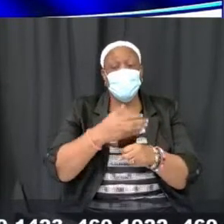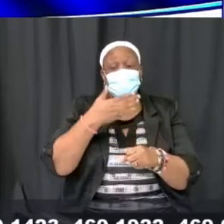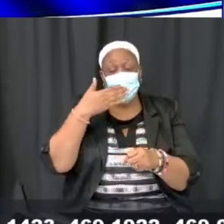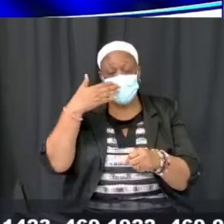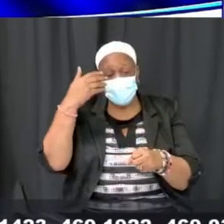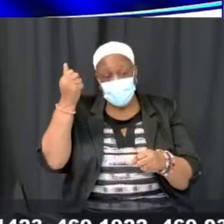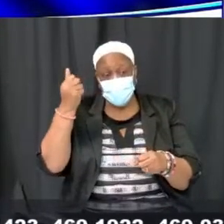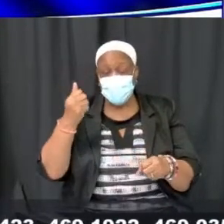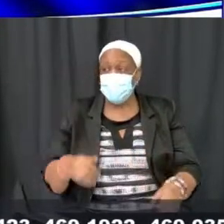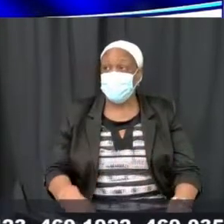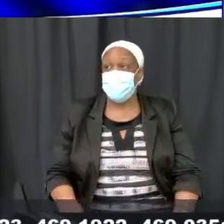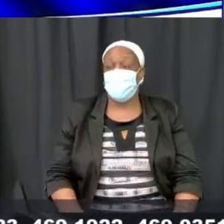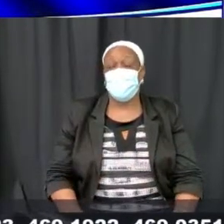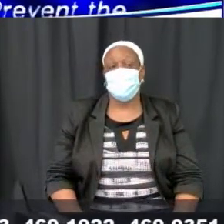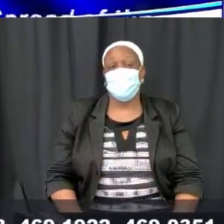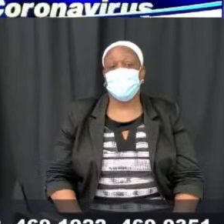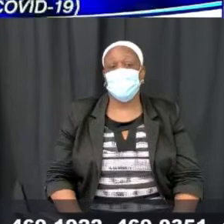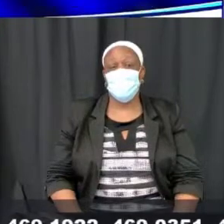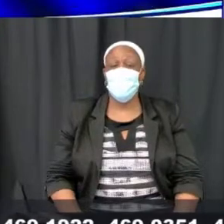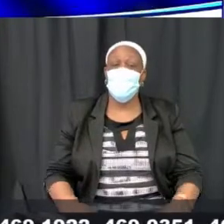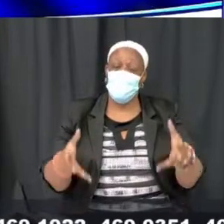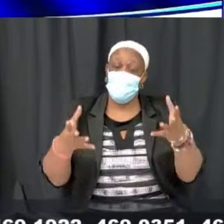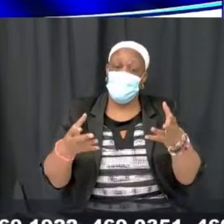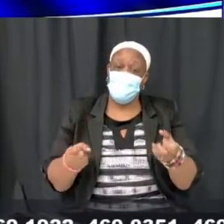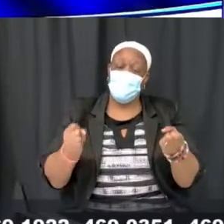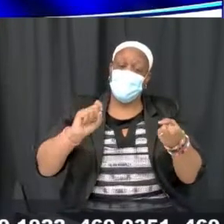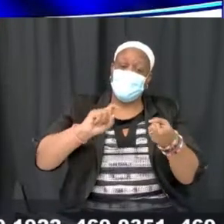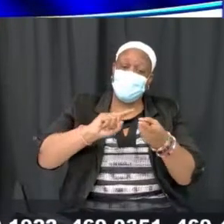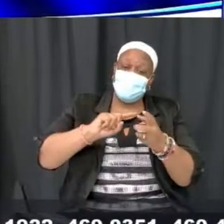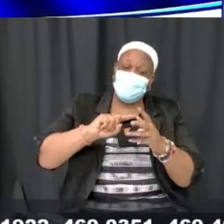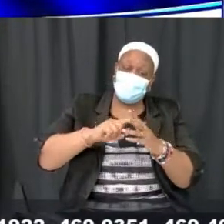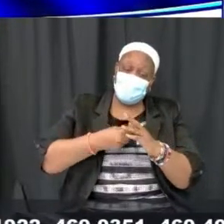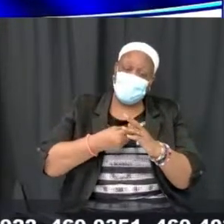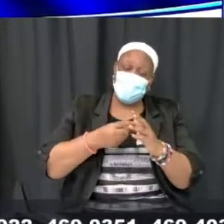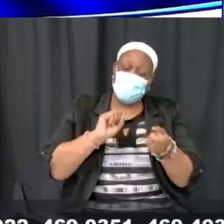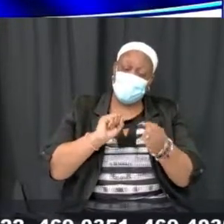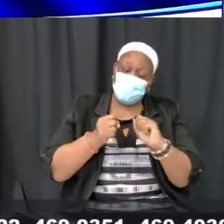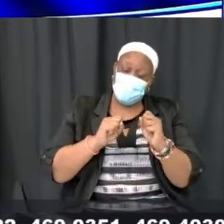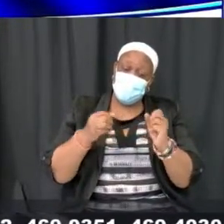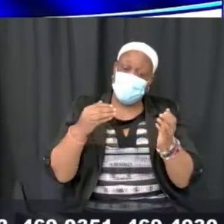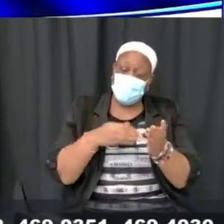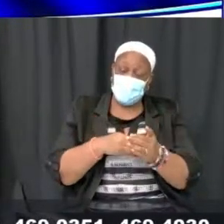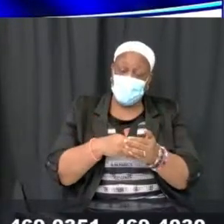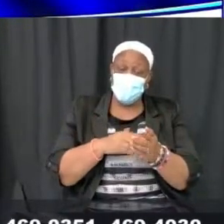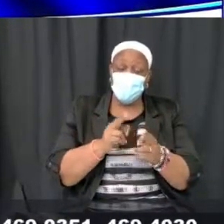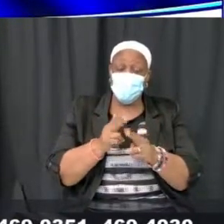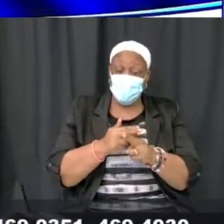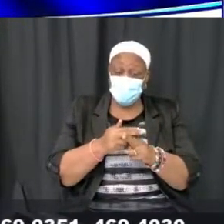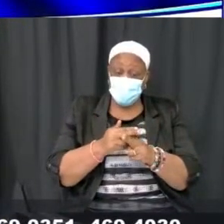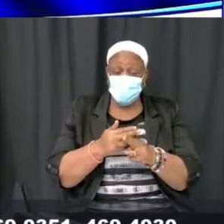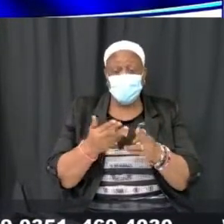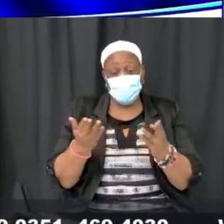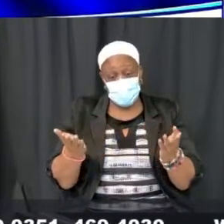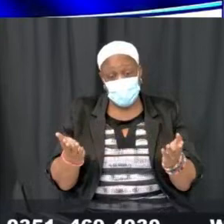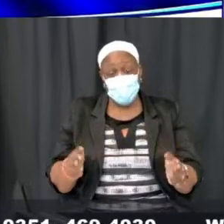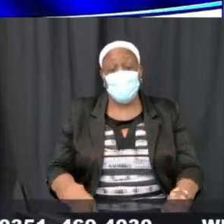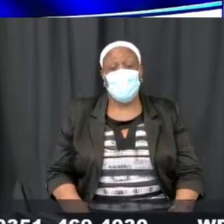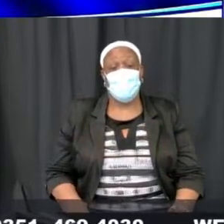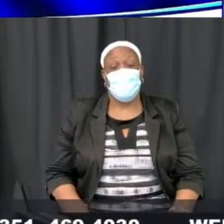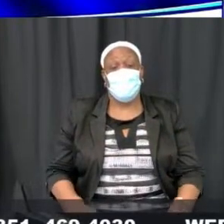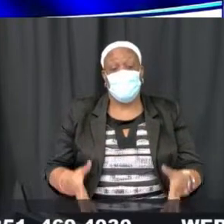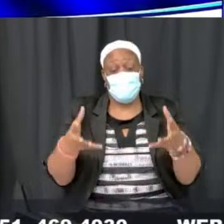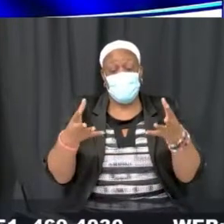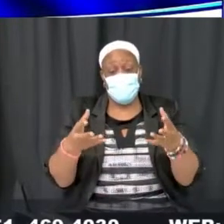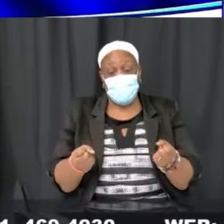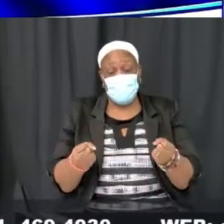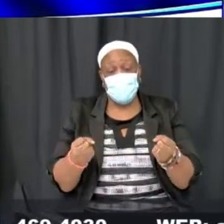the resumption of sports, major events within the sporting sector. We know that we are looking forward for CPL that should begin next